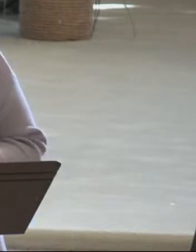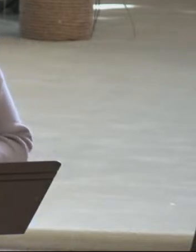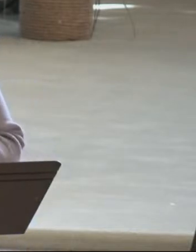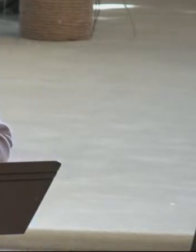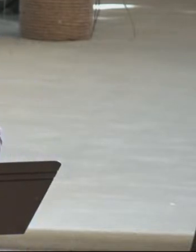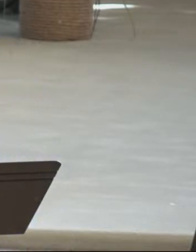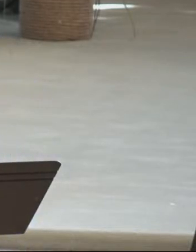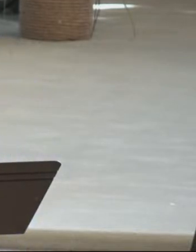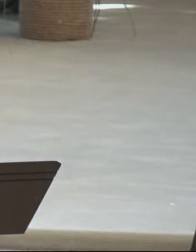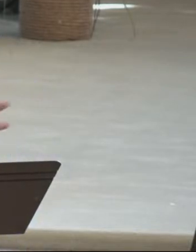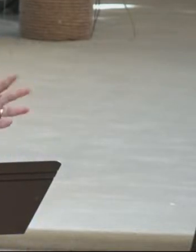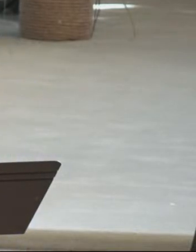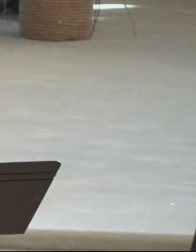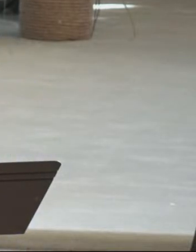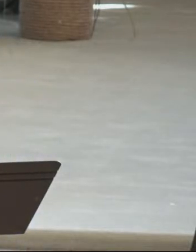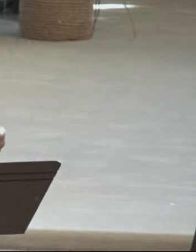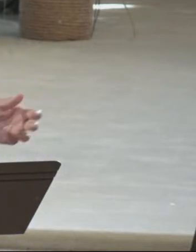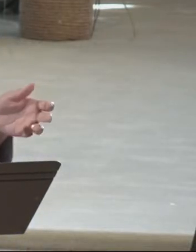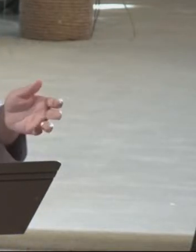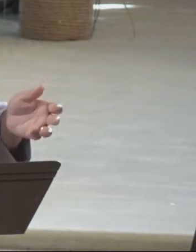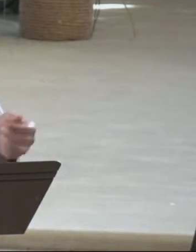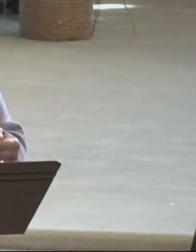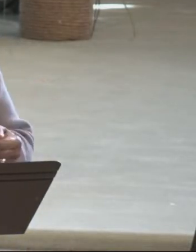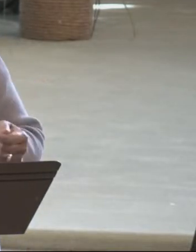got that swing.